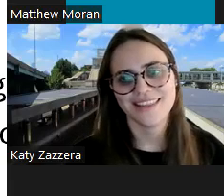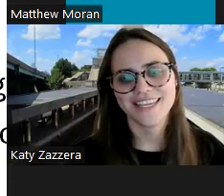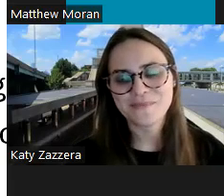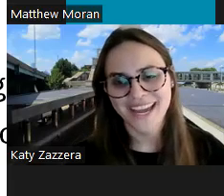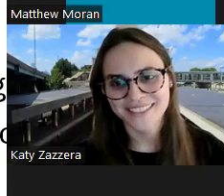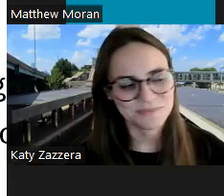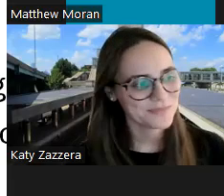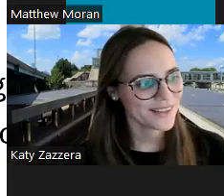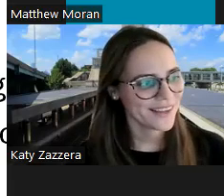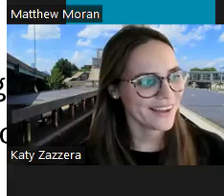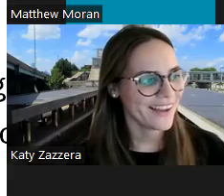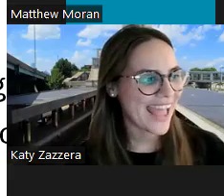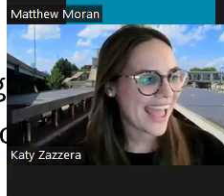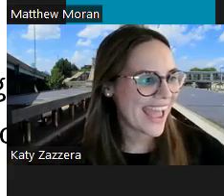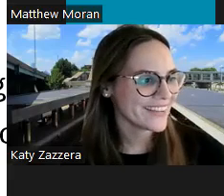Thank you, Matt.